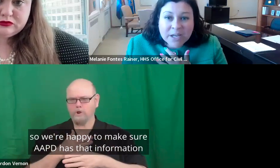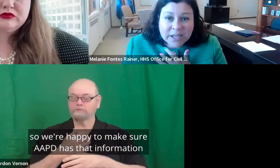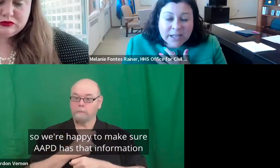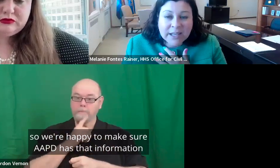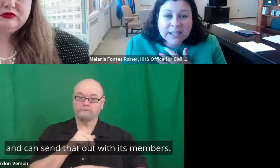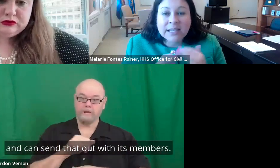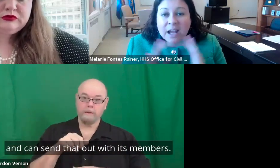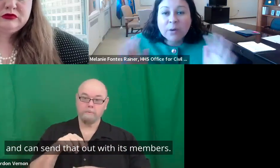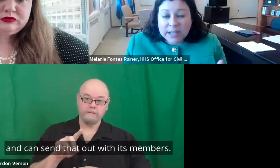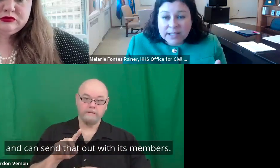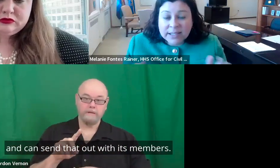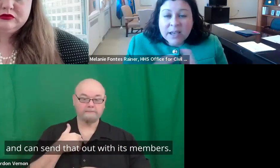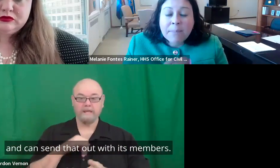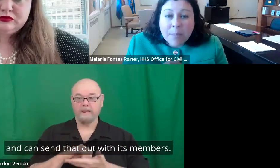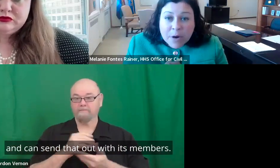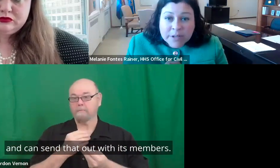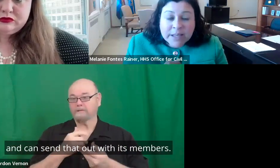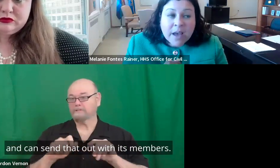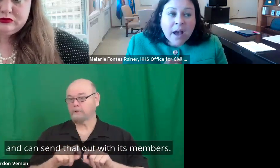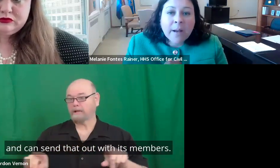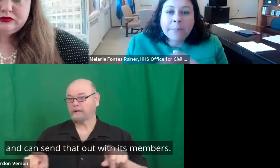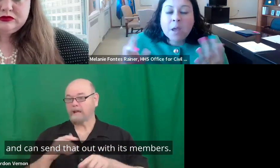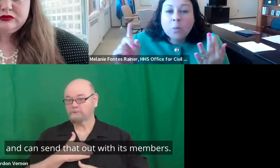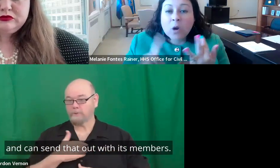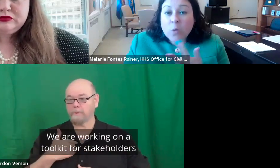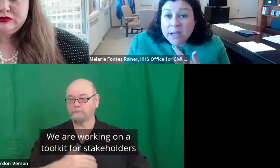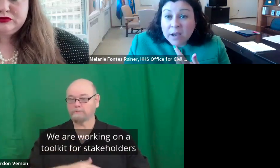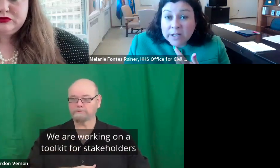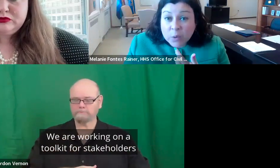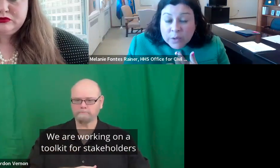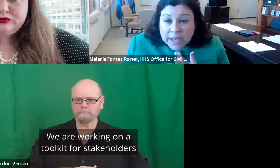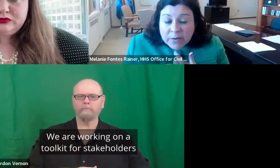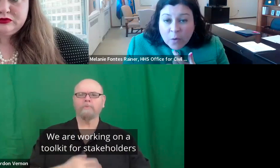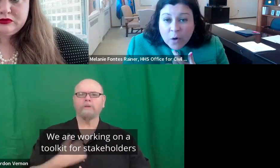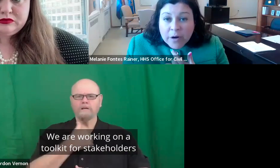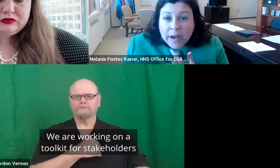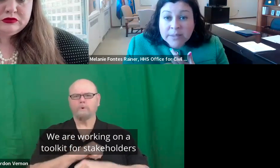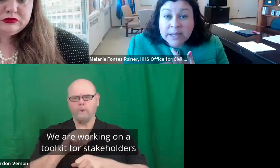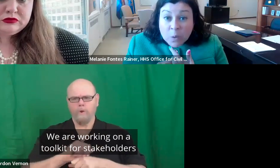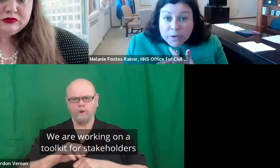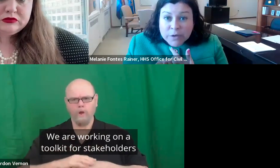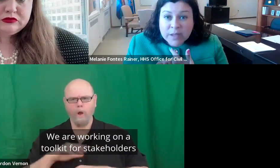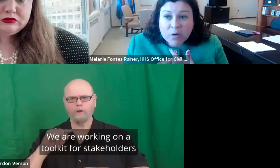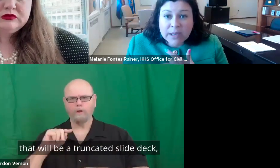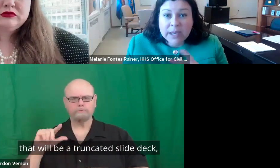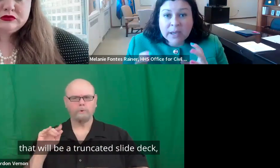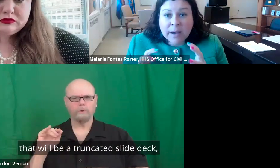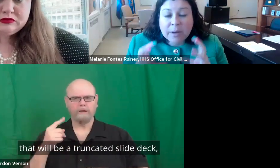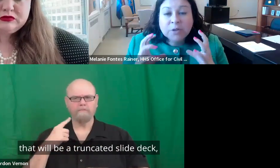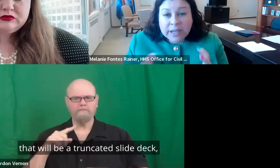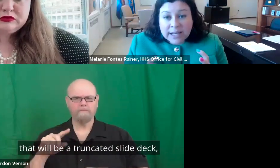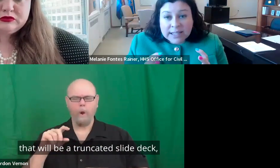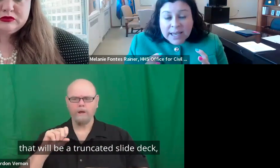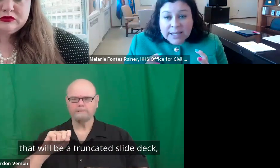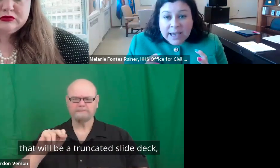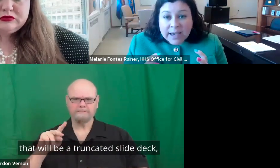that information and can send that out with its members. We are working on a toolkit for stakeholders that will be